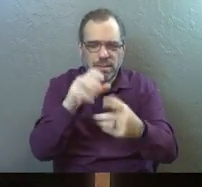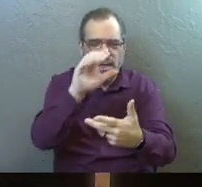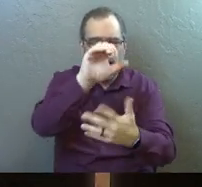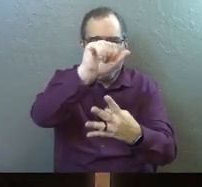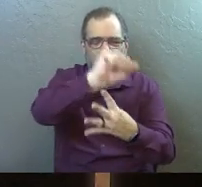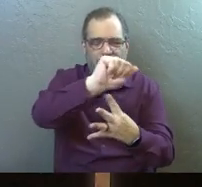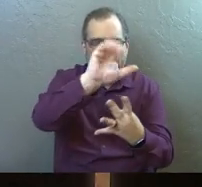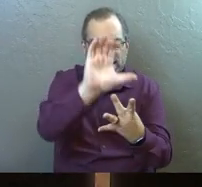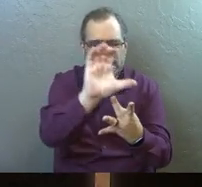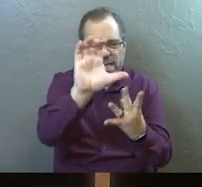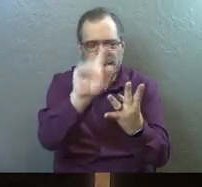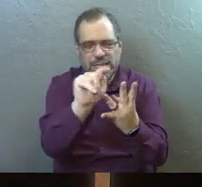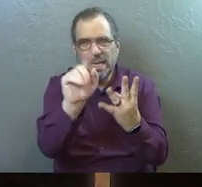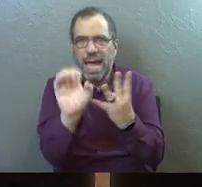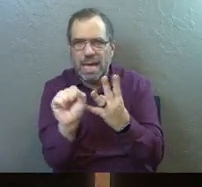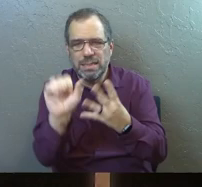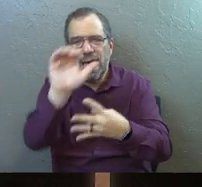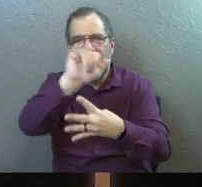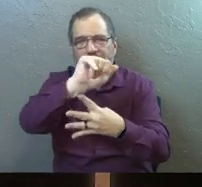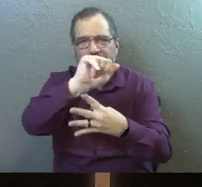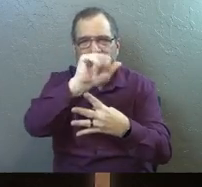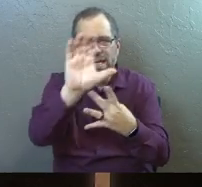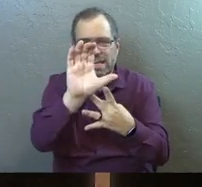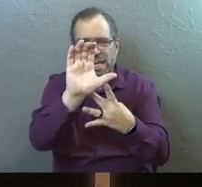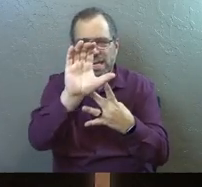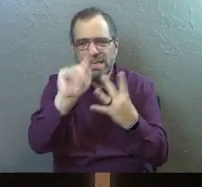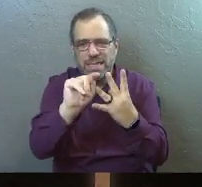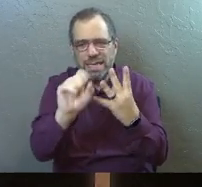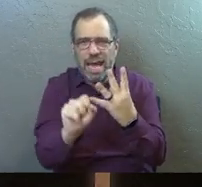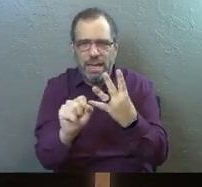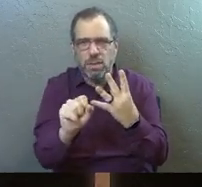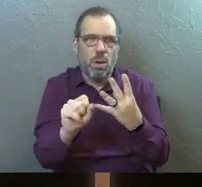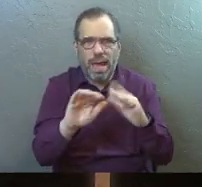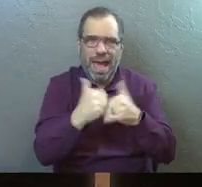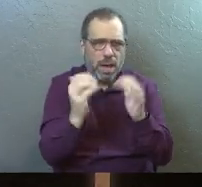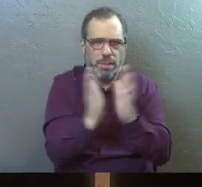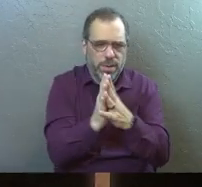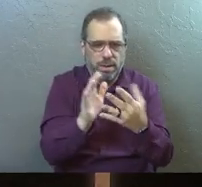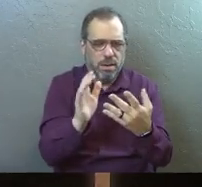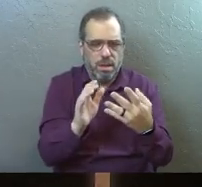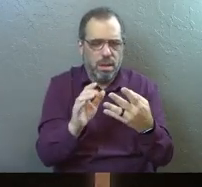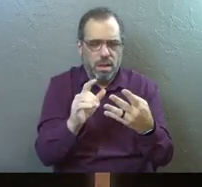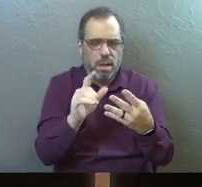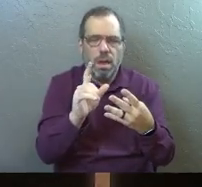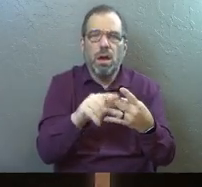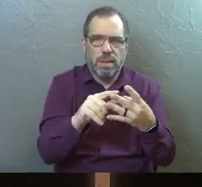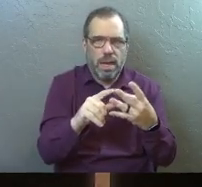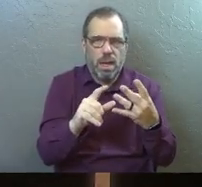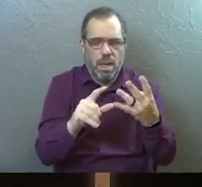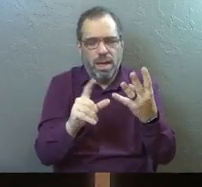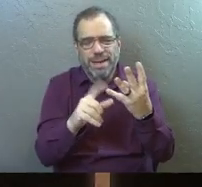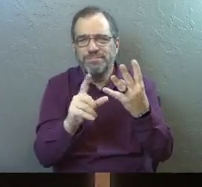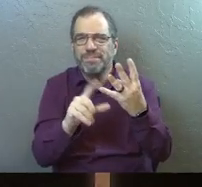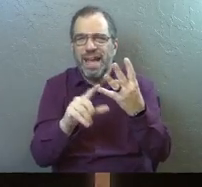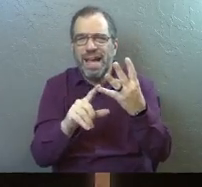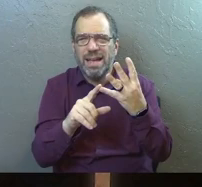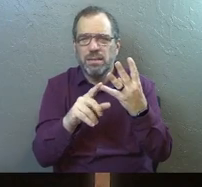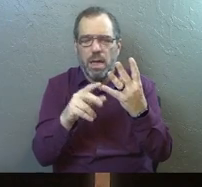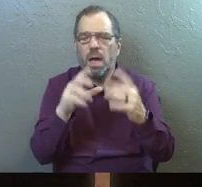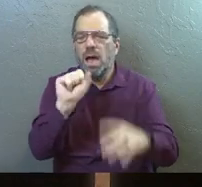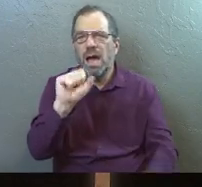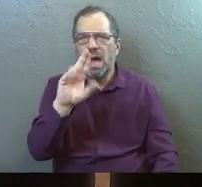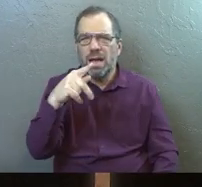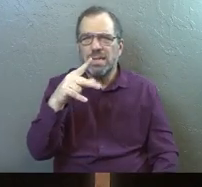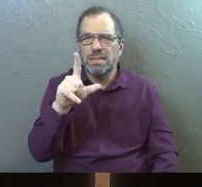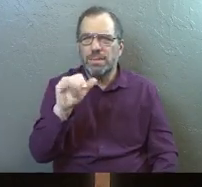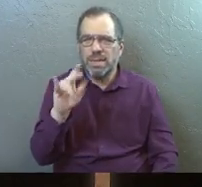It's just an easy way to remember what's an easy structure for how to pray. Supplication is a fancy word that